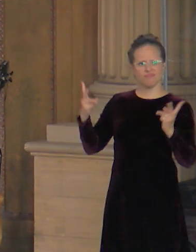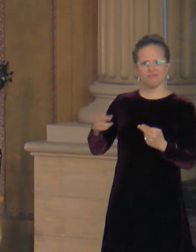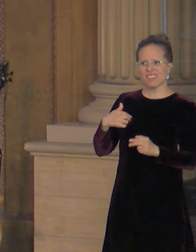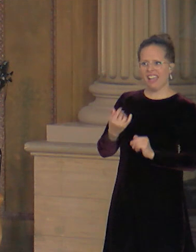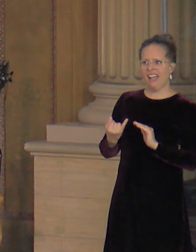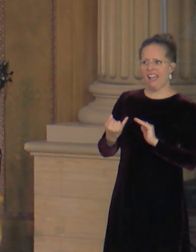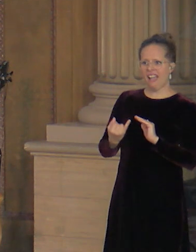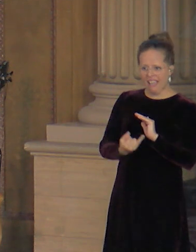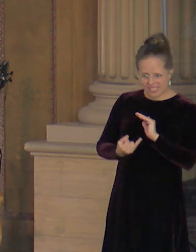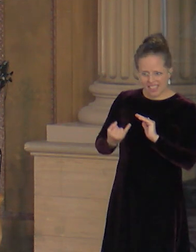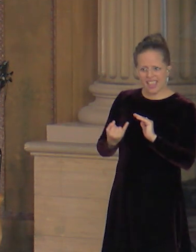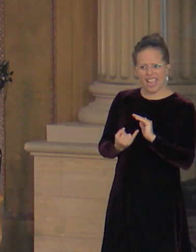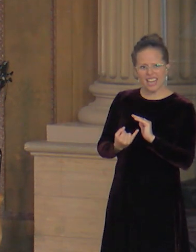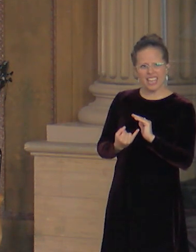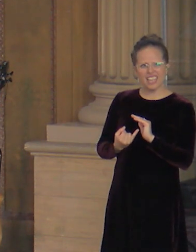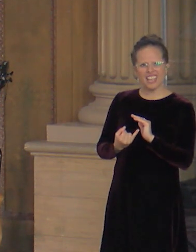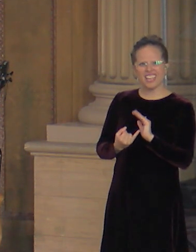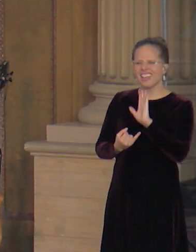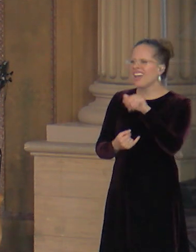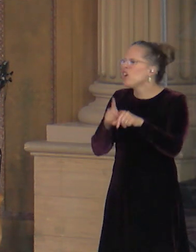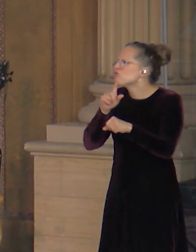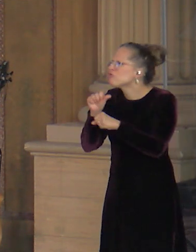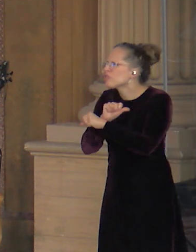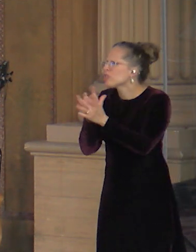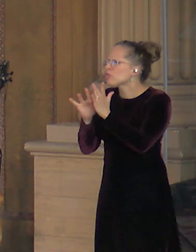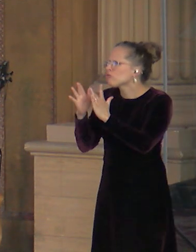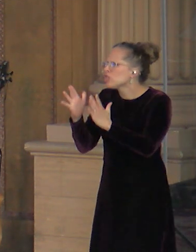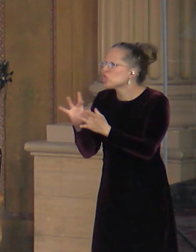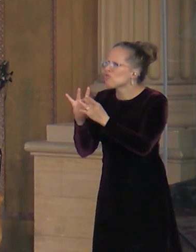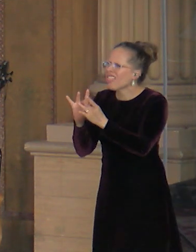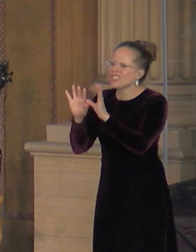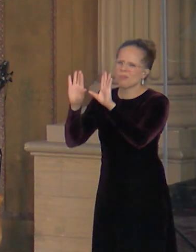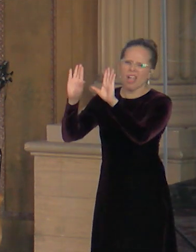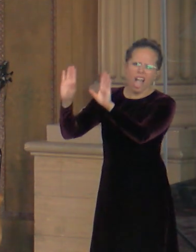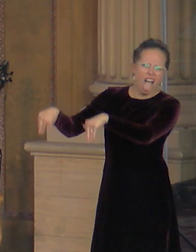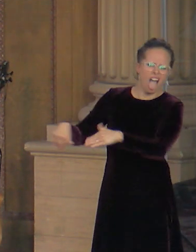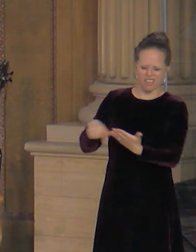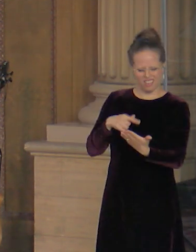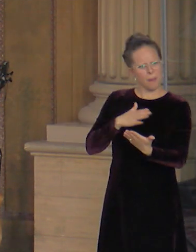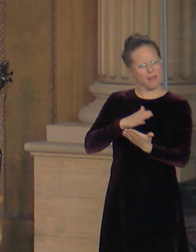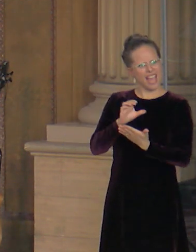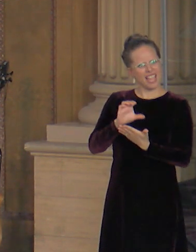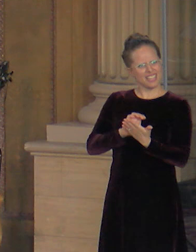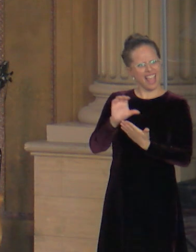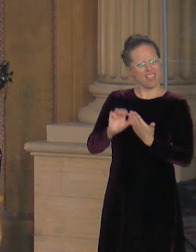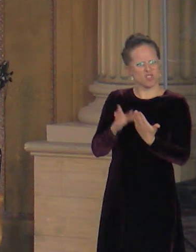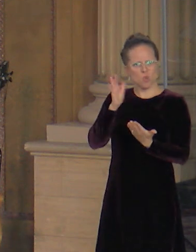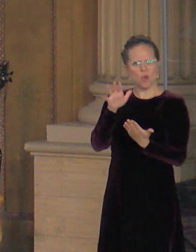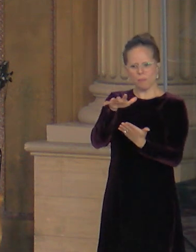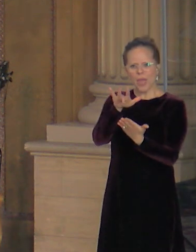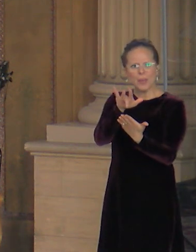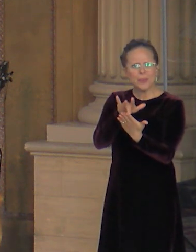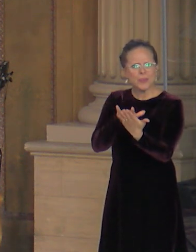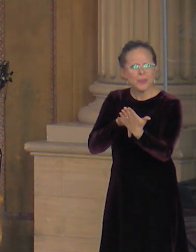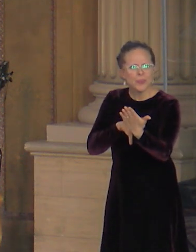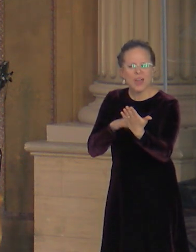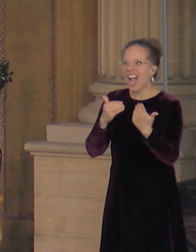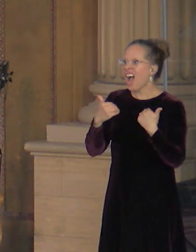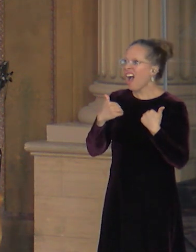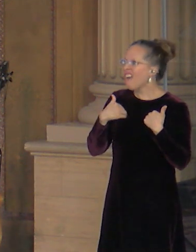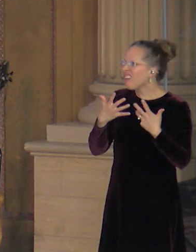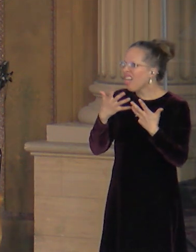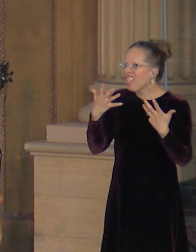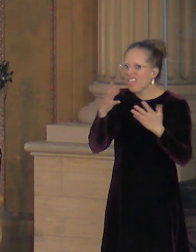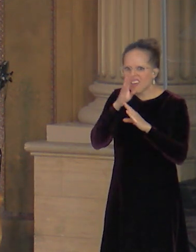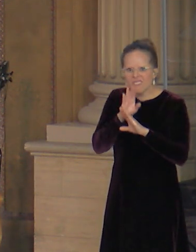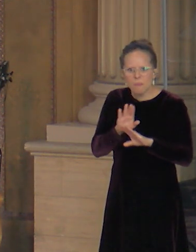trying to experience real Christian relationships my calendar would be so much more free my life would have so much more peace I would have so